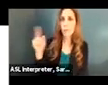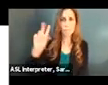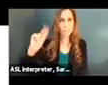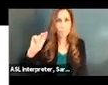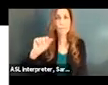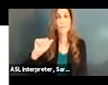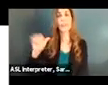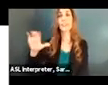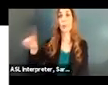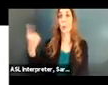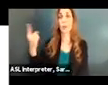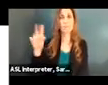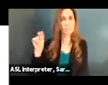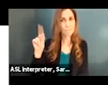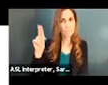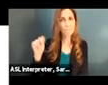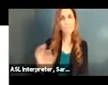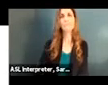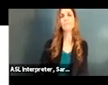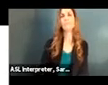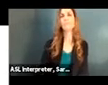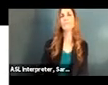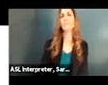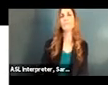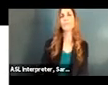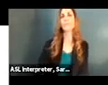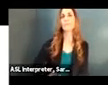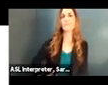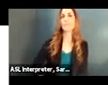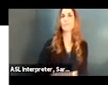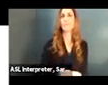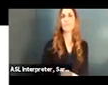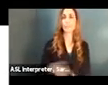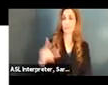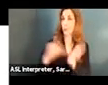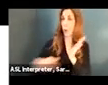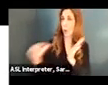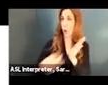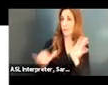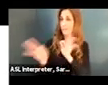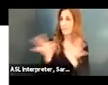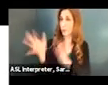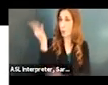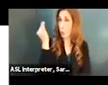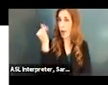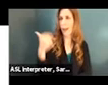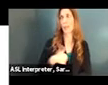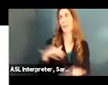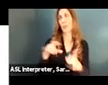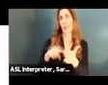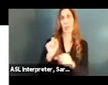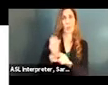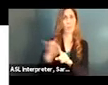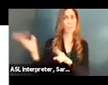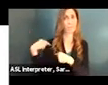AAC. And you know, I say this often because I've been doing this work for a very long time.